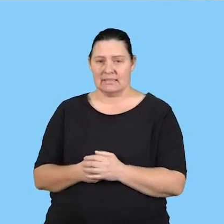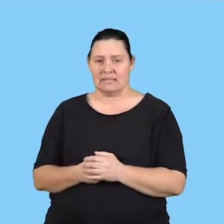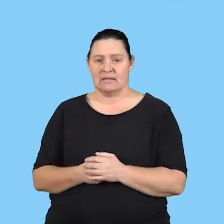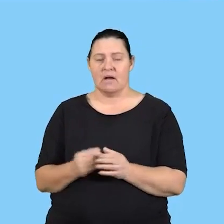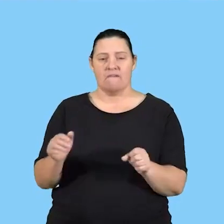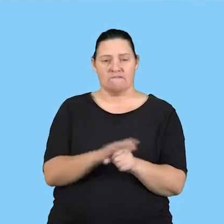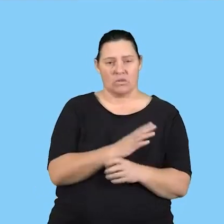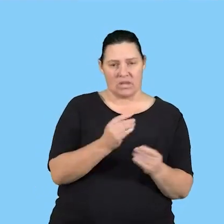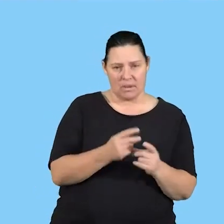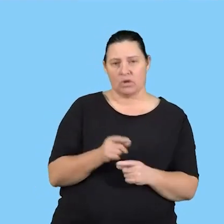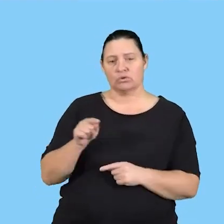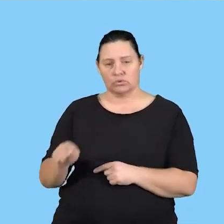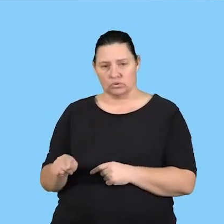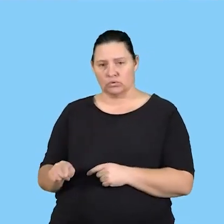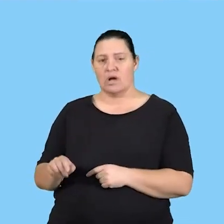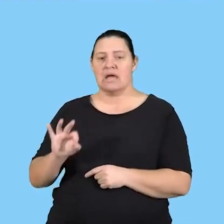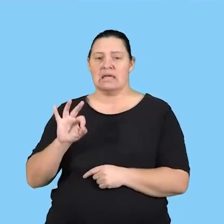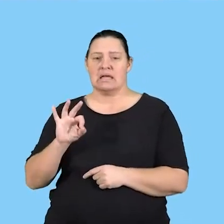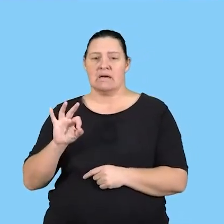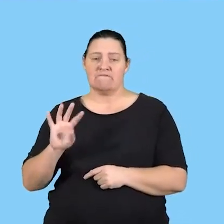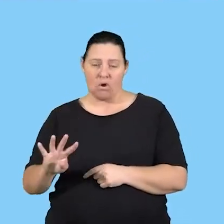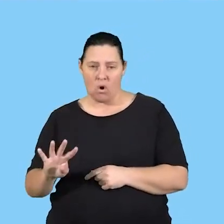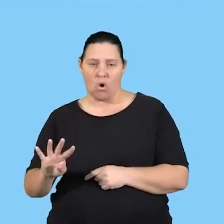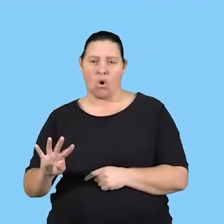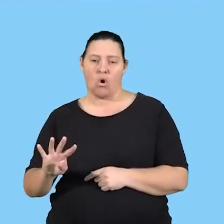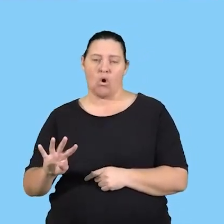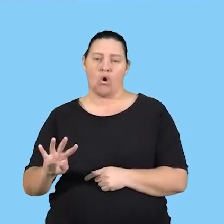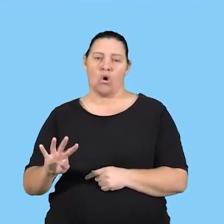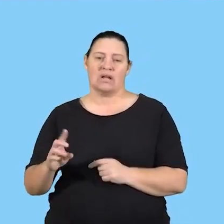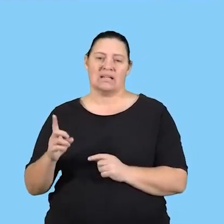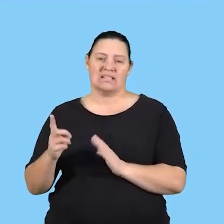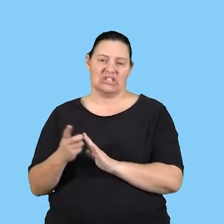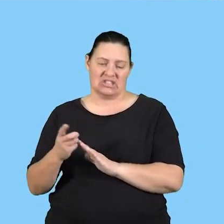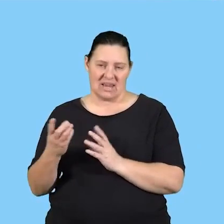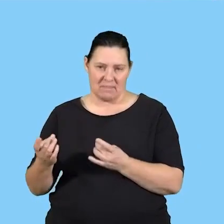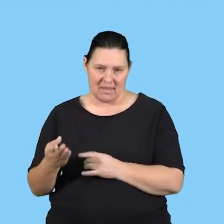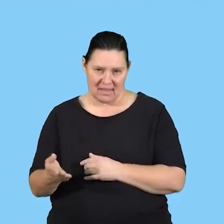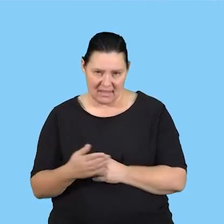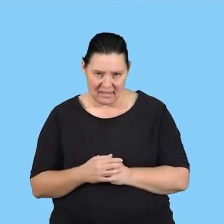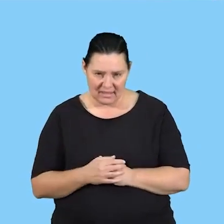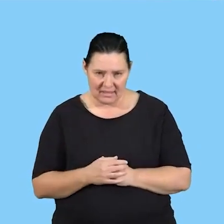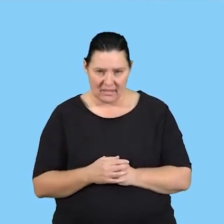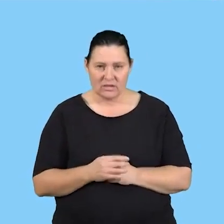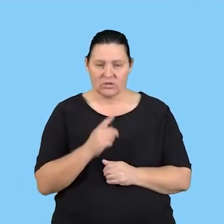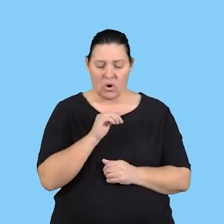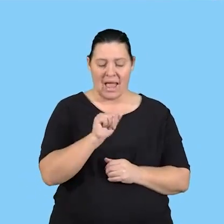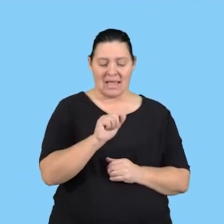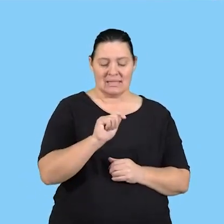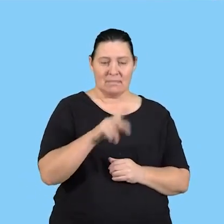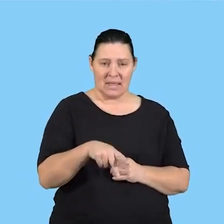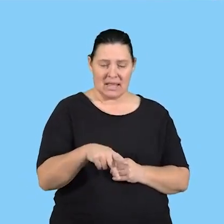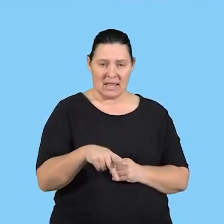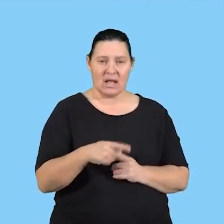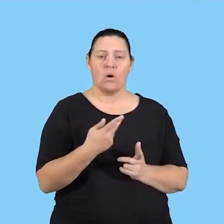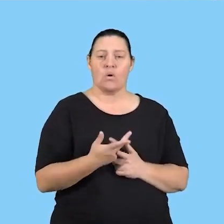whole numbers to at least 4-digit numbers. So now with the revised ATPs, what we have